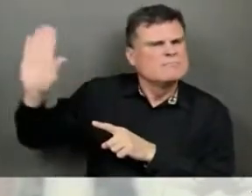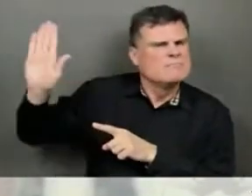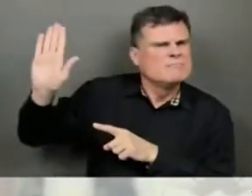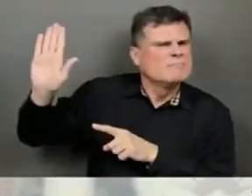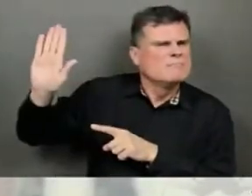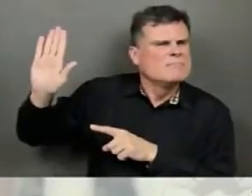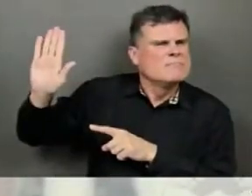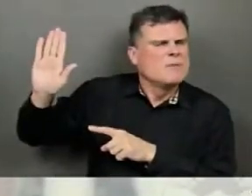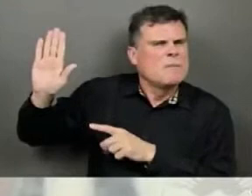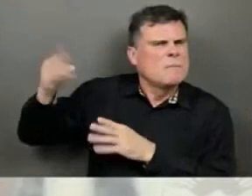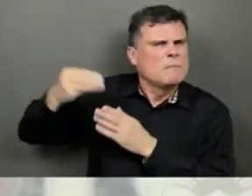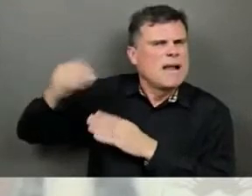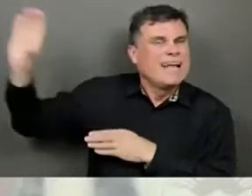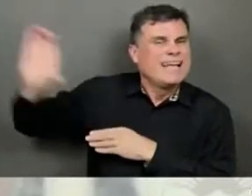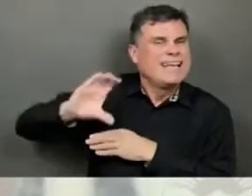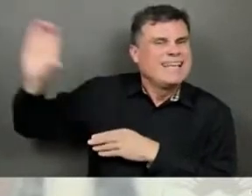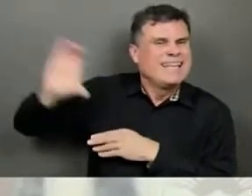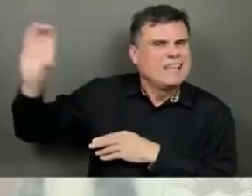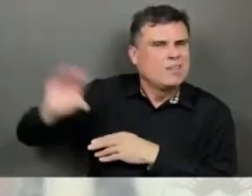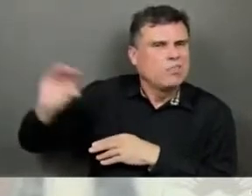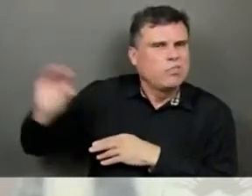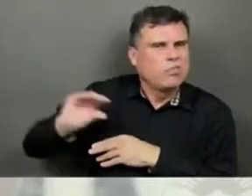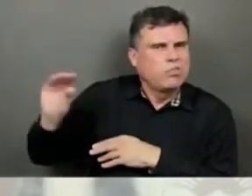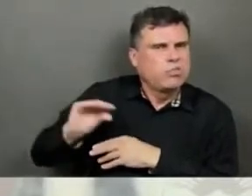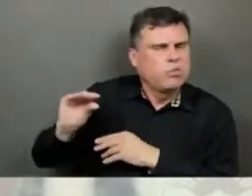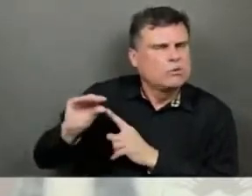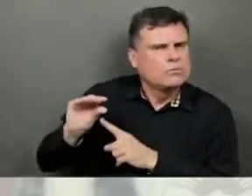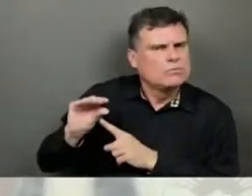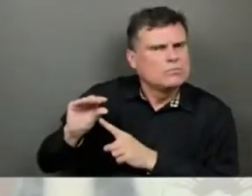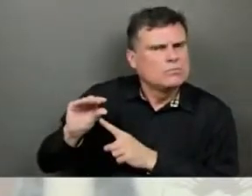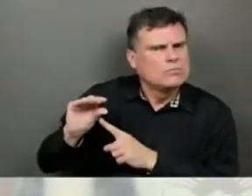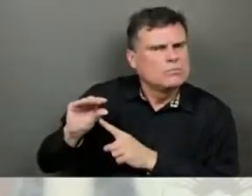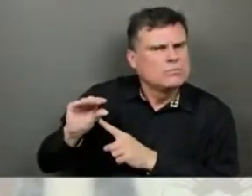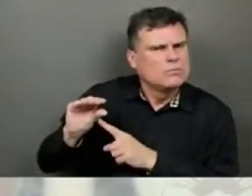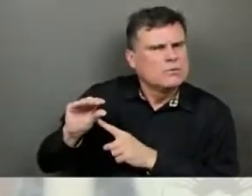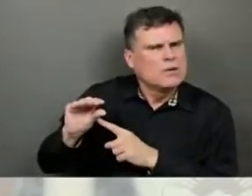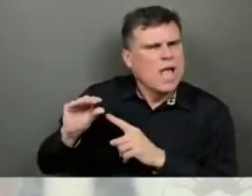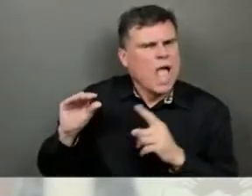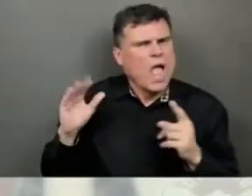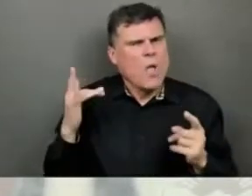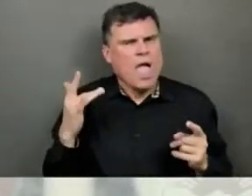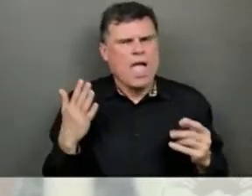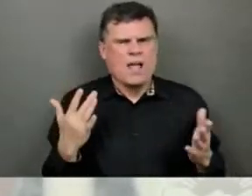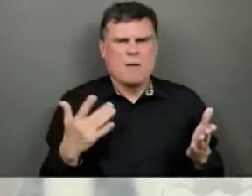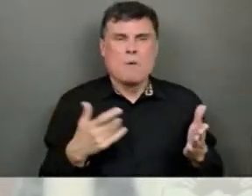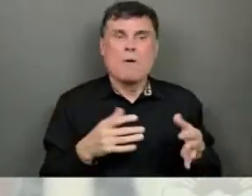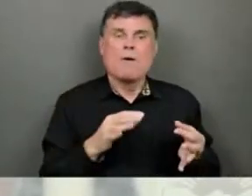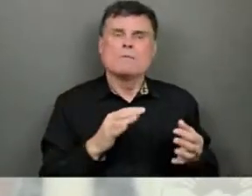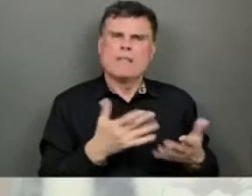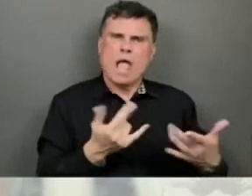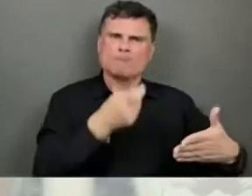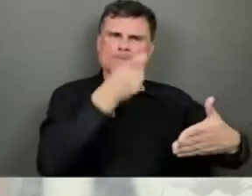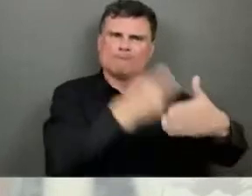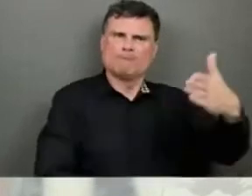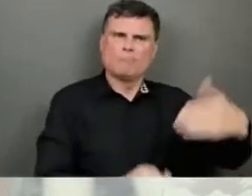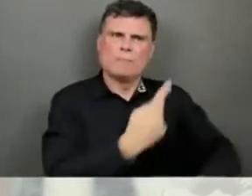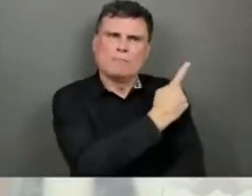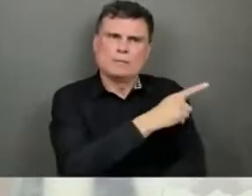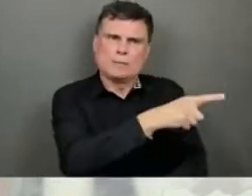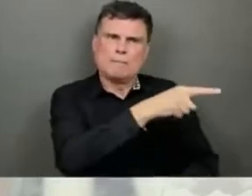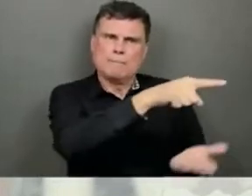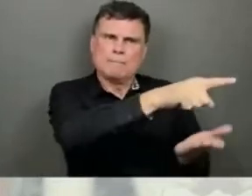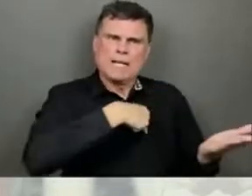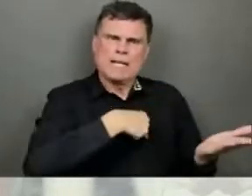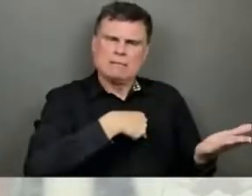this callback, and why is BC allowing these charges to patients? Thanks. Well, it's quite the contrary